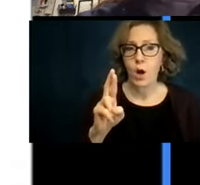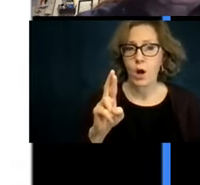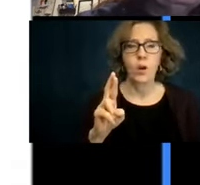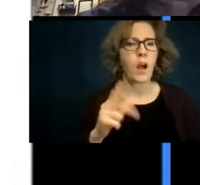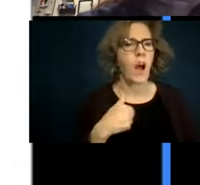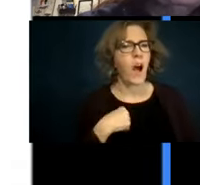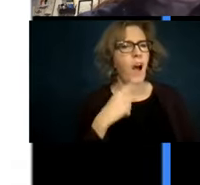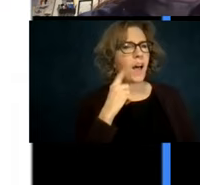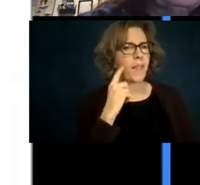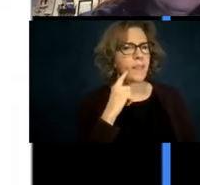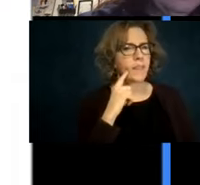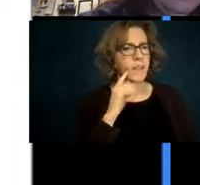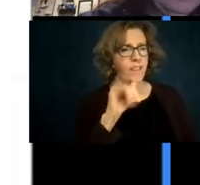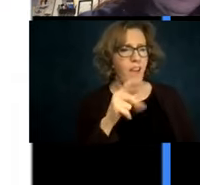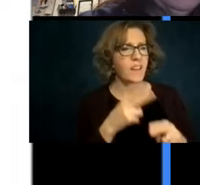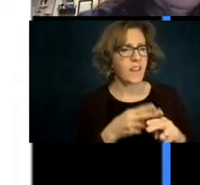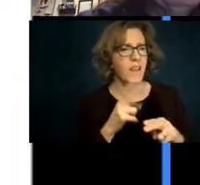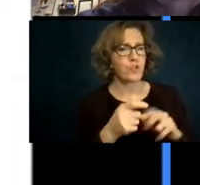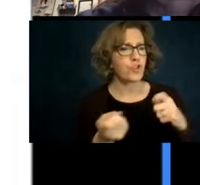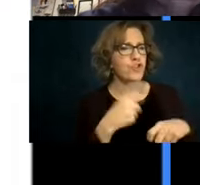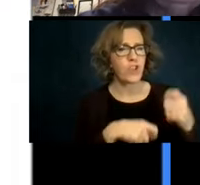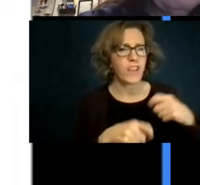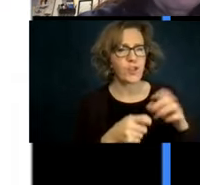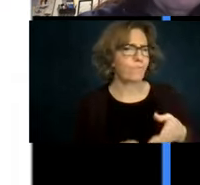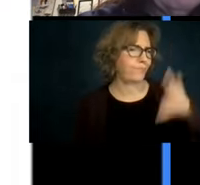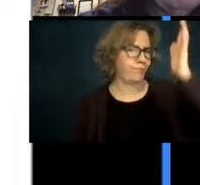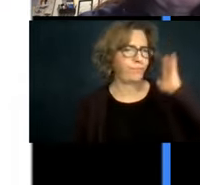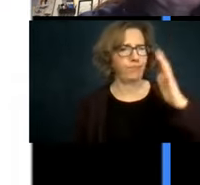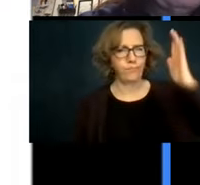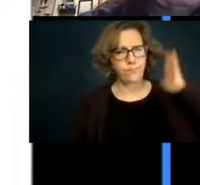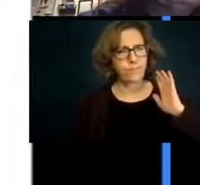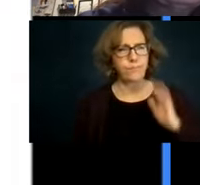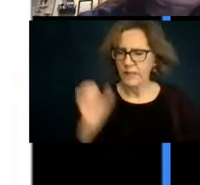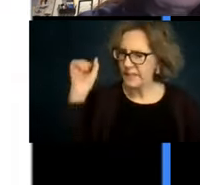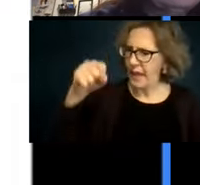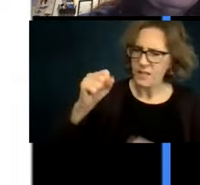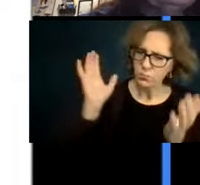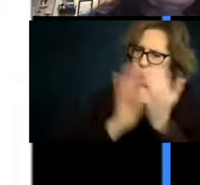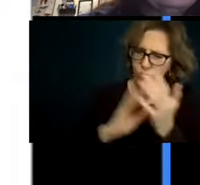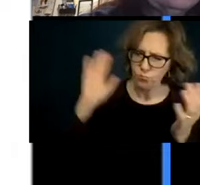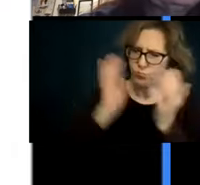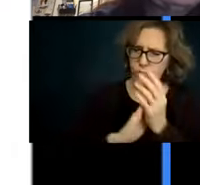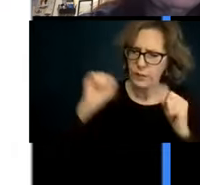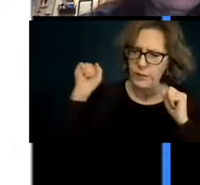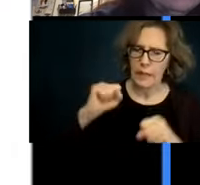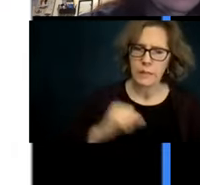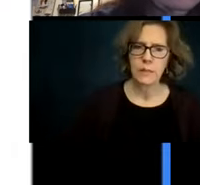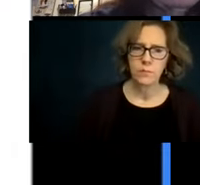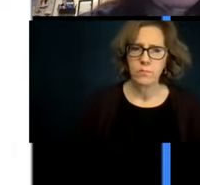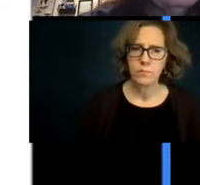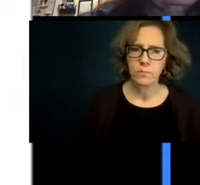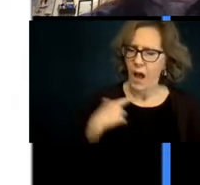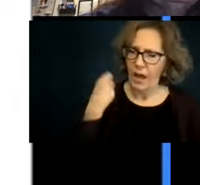Should have been changed a long time ago. There you go. All right. There you go. Here's Karen. I'm with